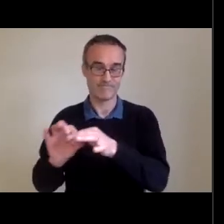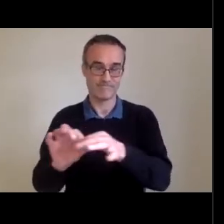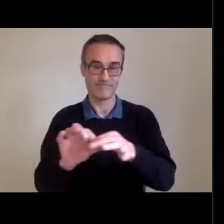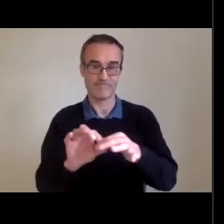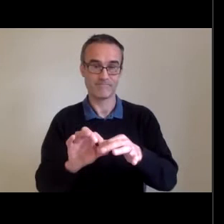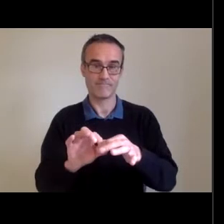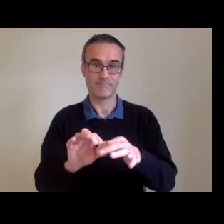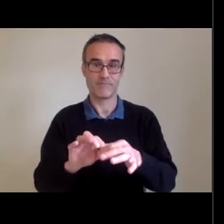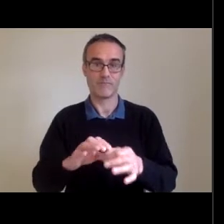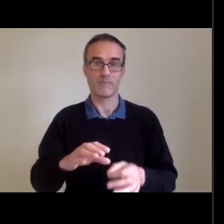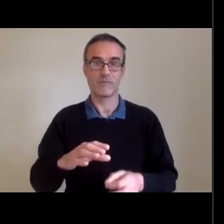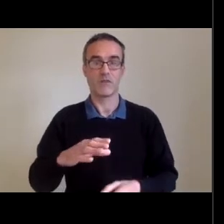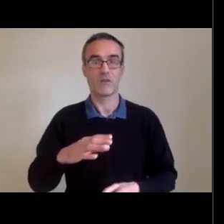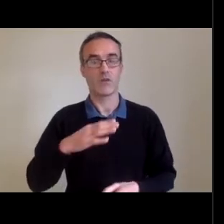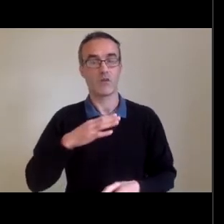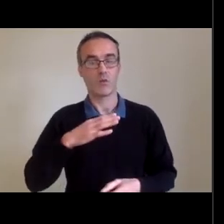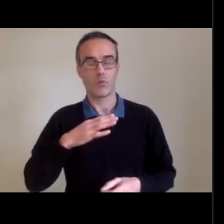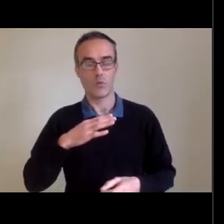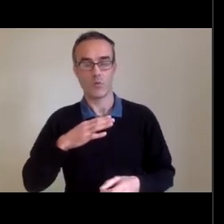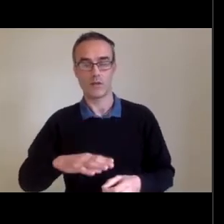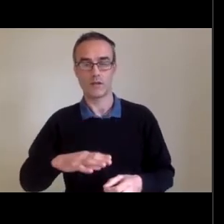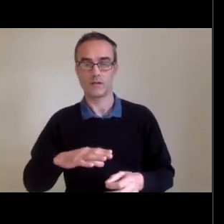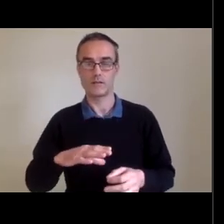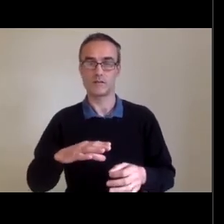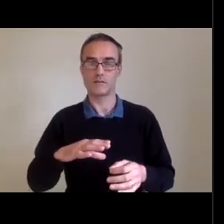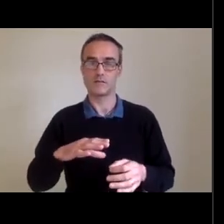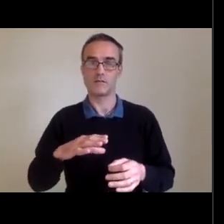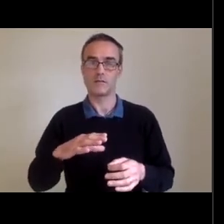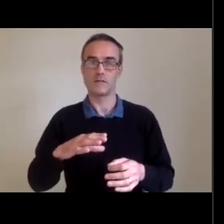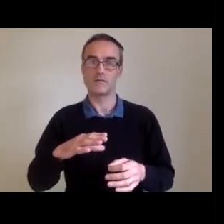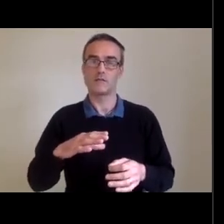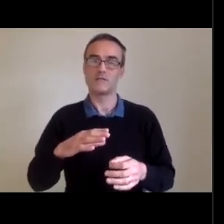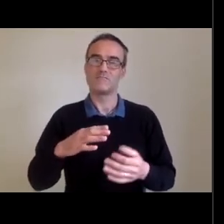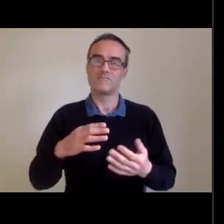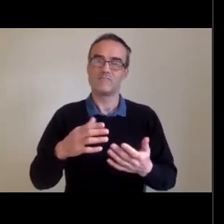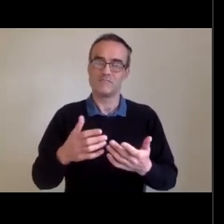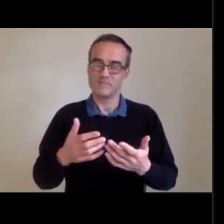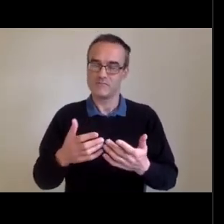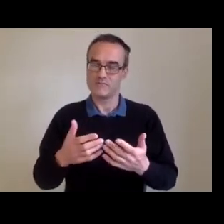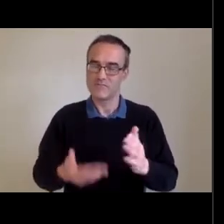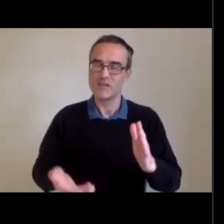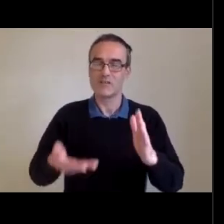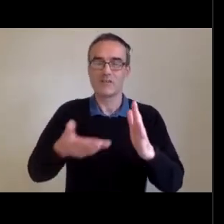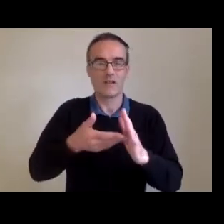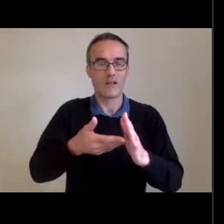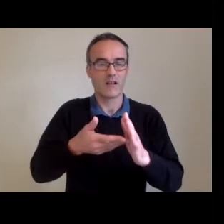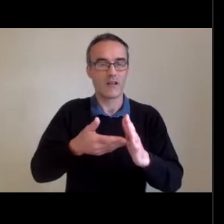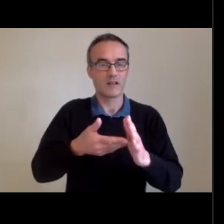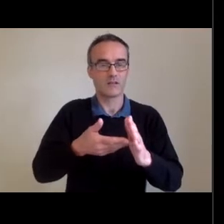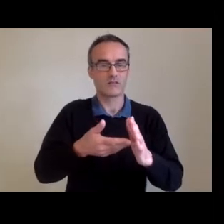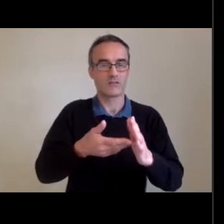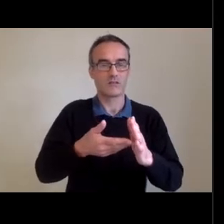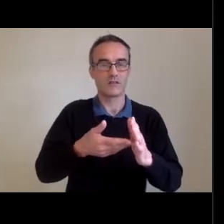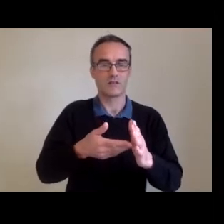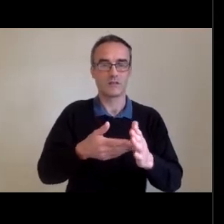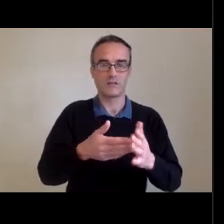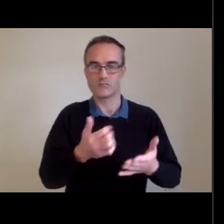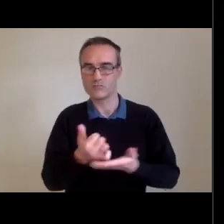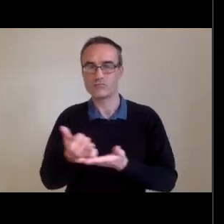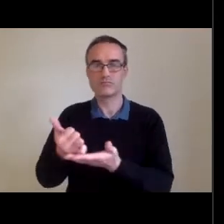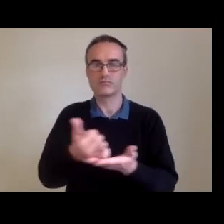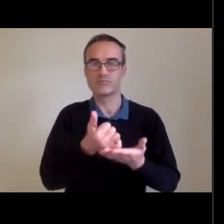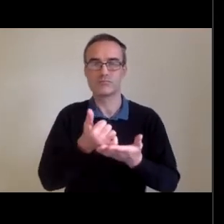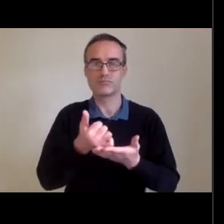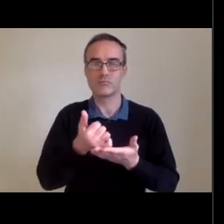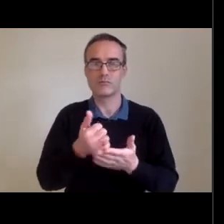launching pad where we have, now that we have this Federation of Commonwealth Chemical